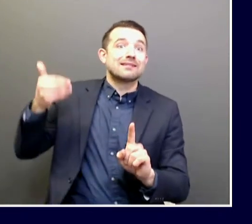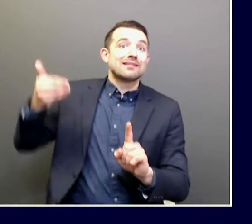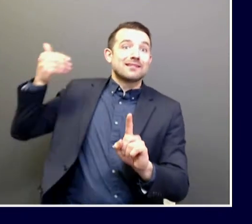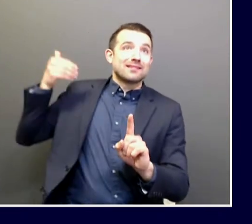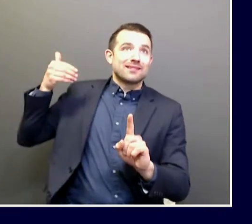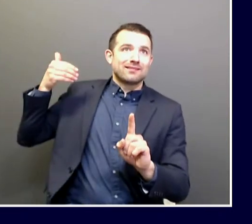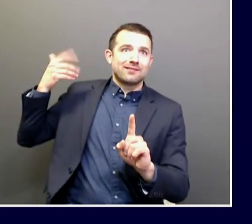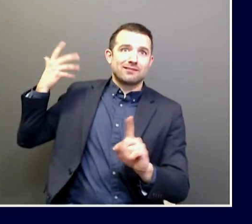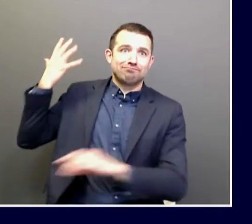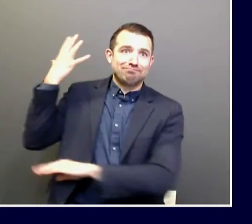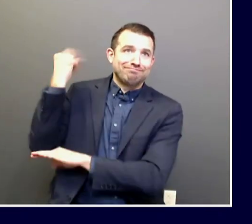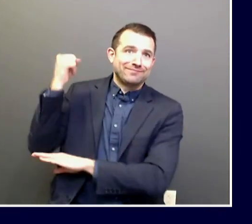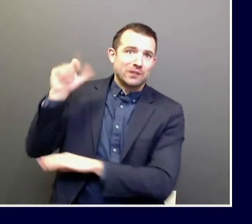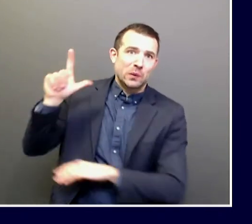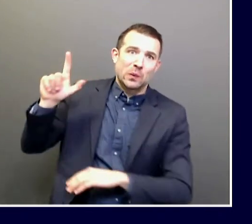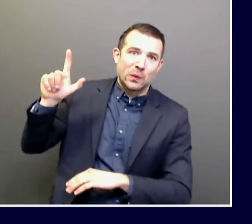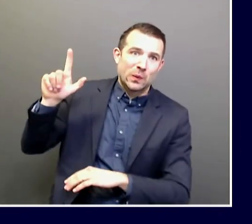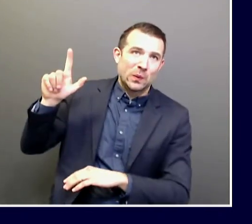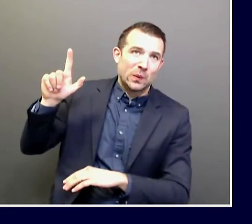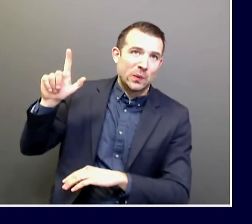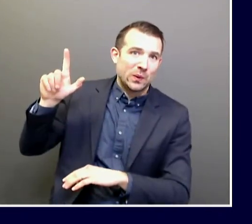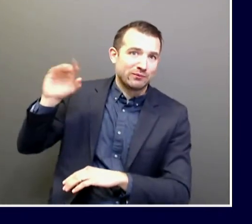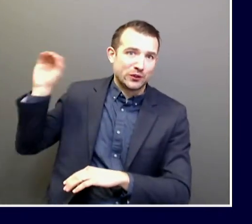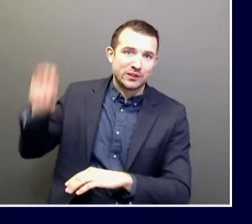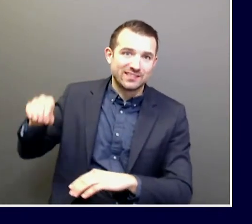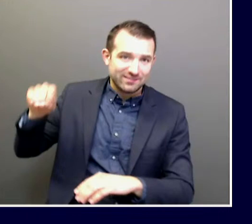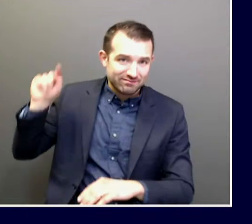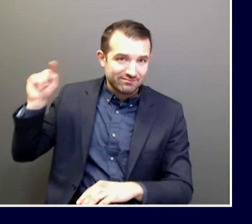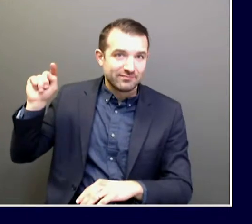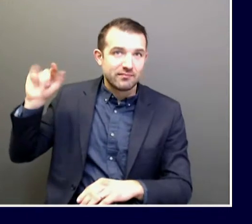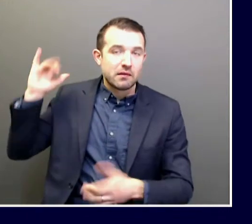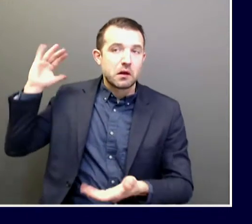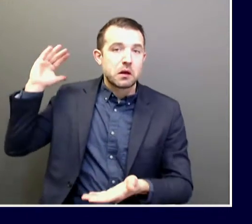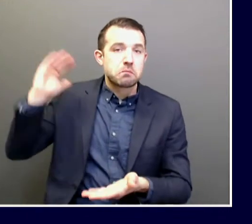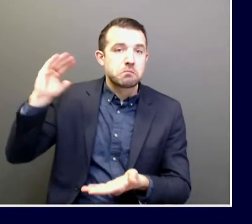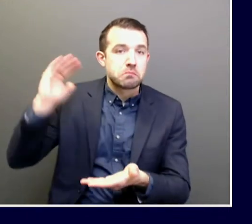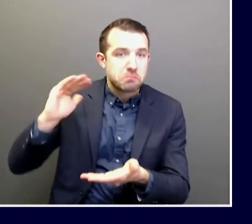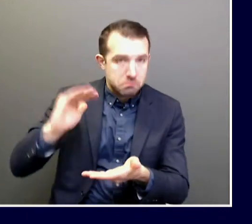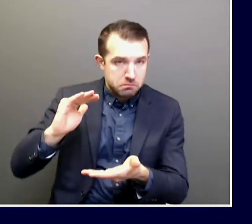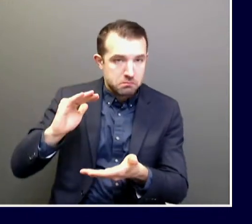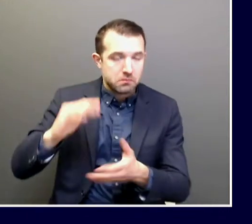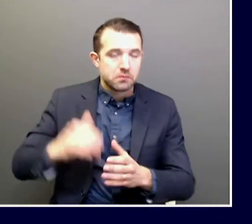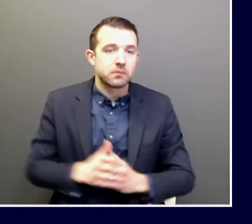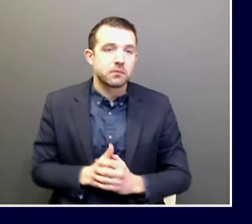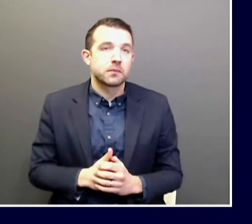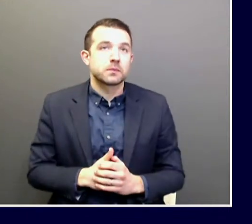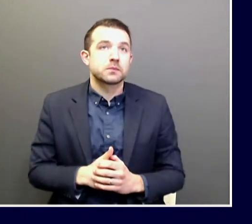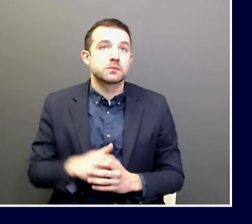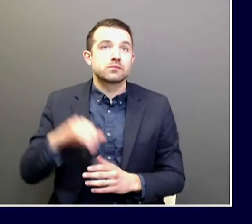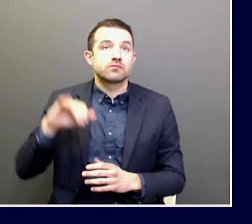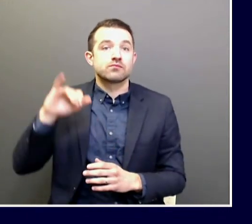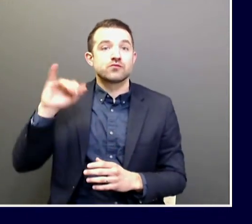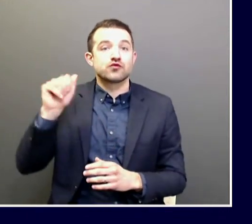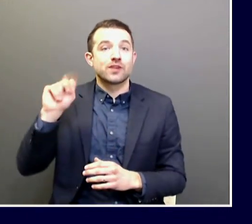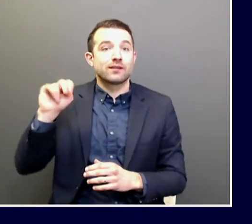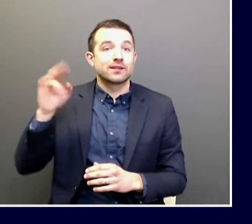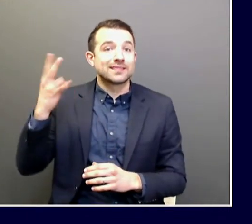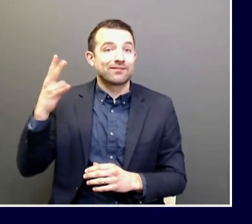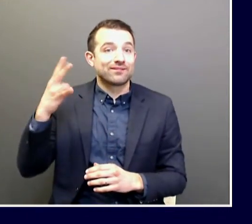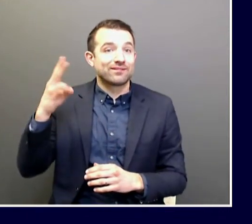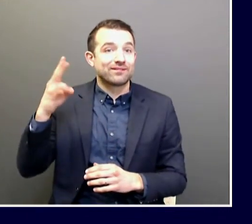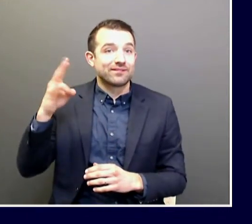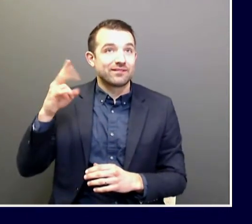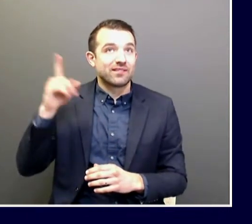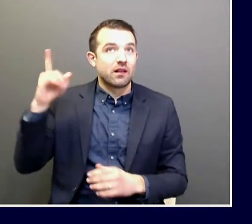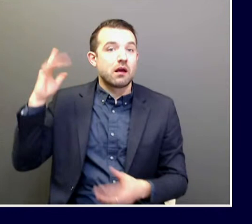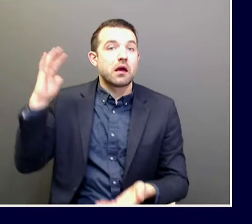was the high point throughout the pandemic that we reached on January 17th of this year. But today, we're at